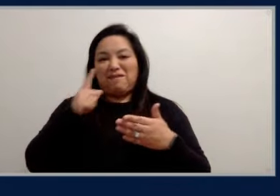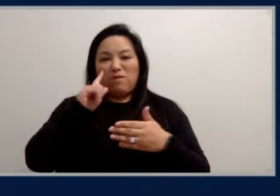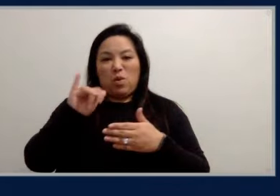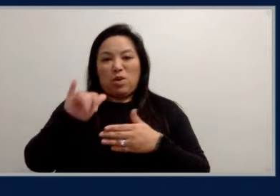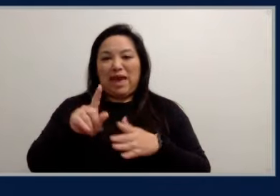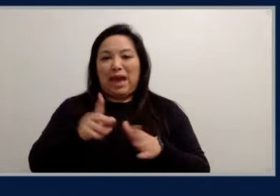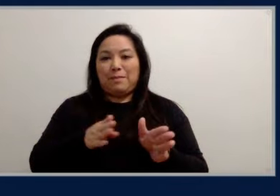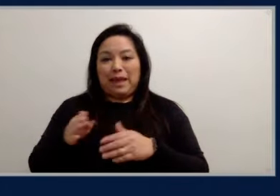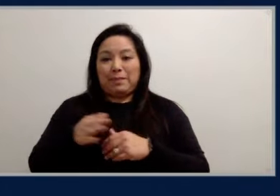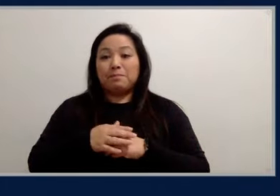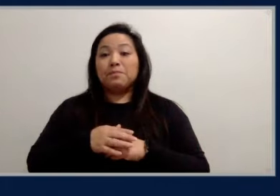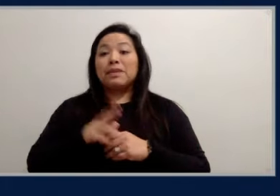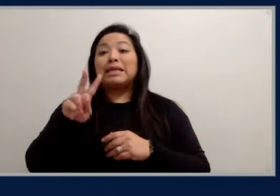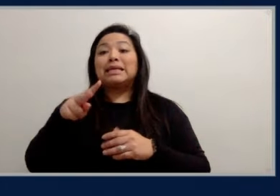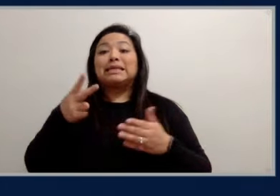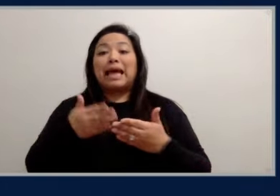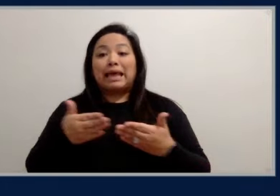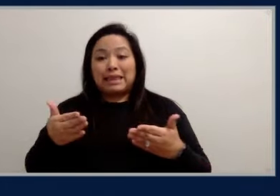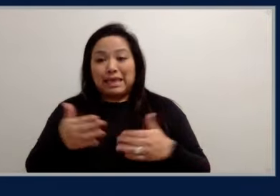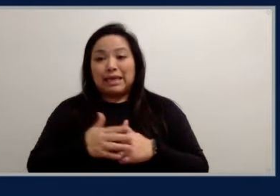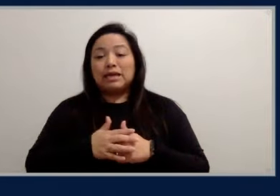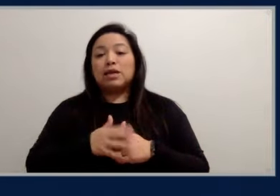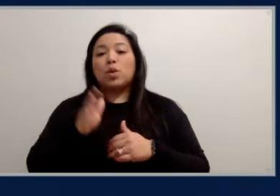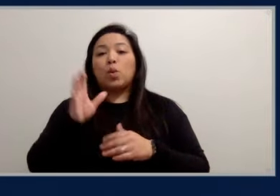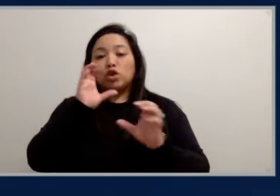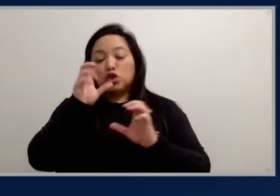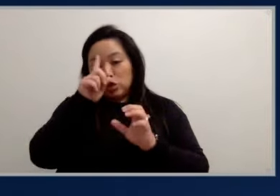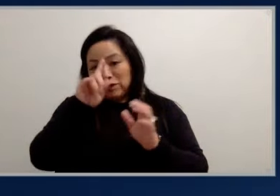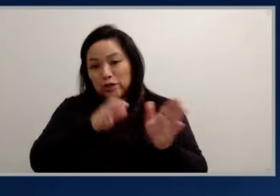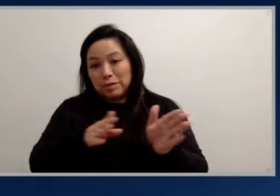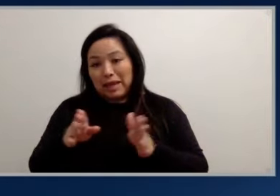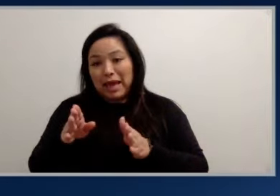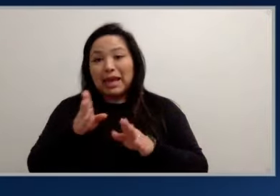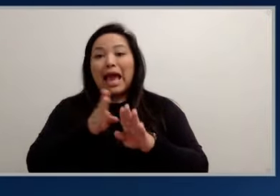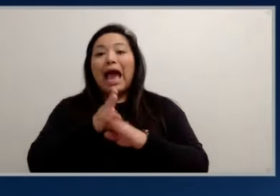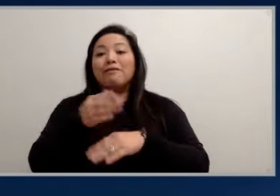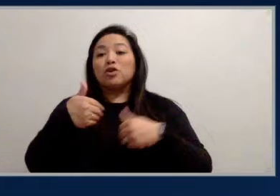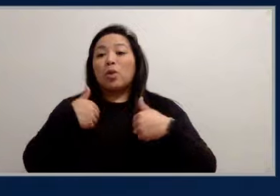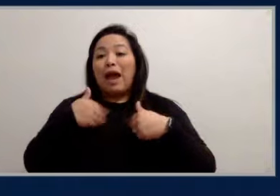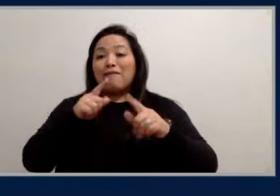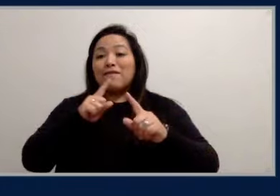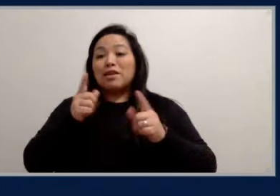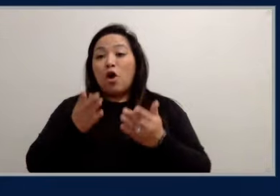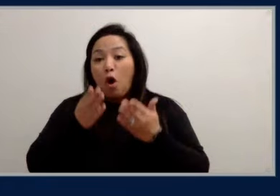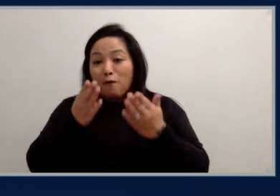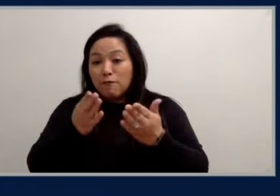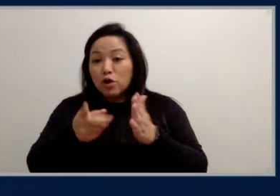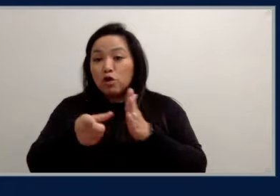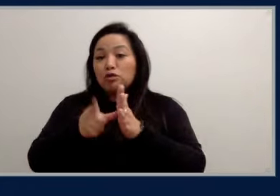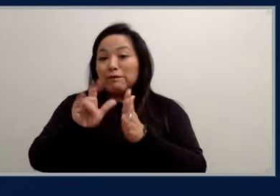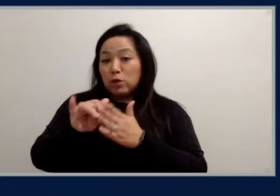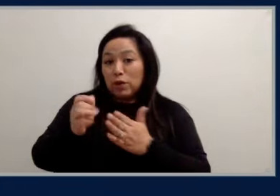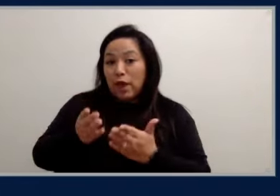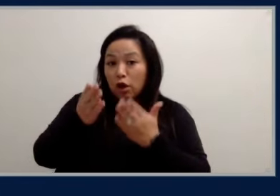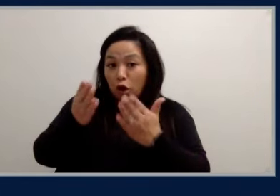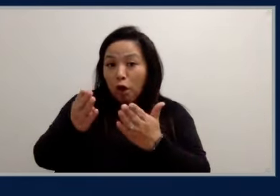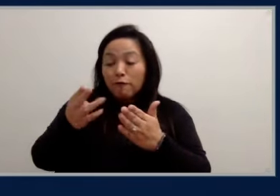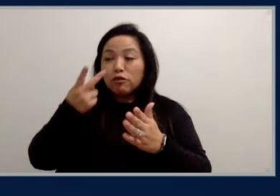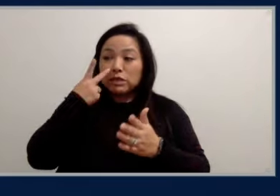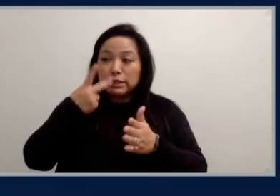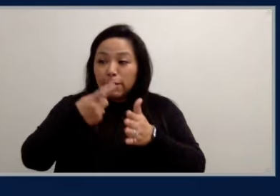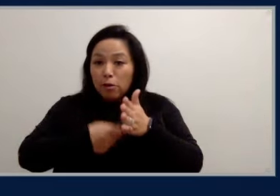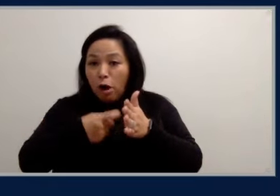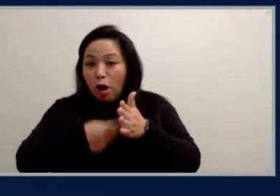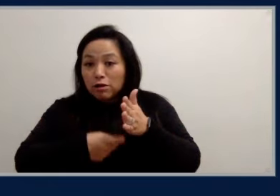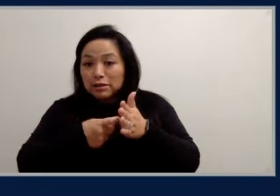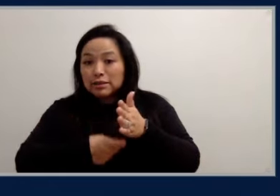the second thing is, you will search for the plan. Once you get an offer, you will review the offer, you see, the cost of the plan,